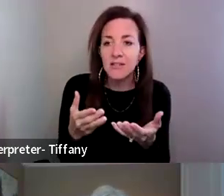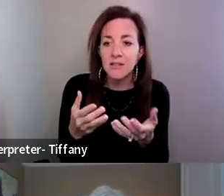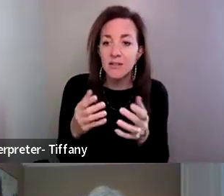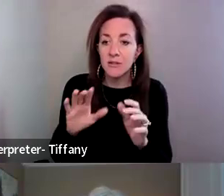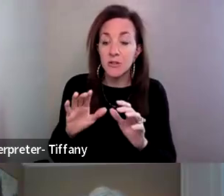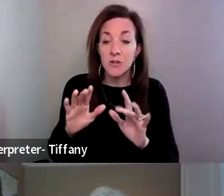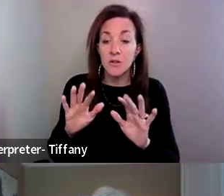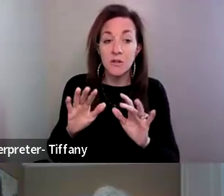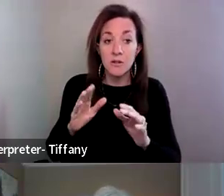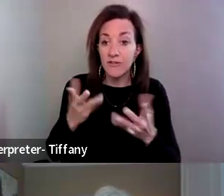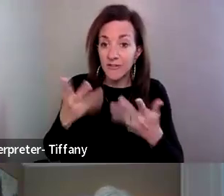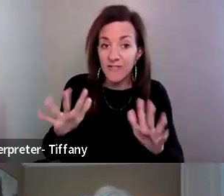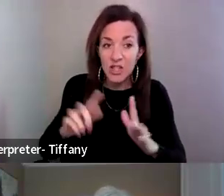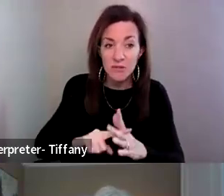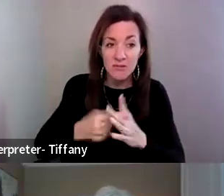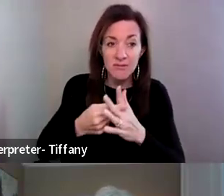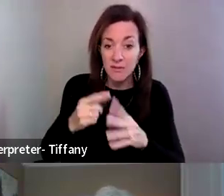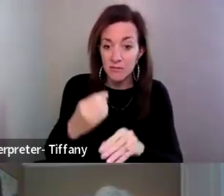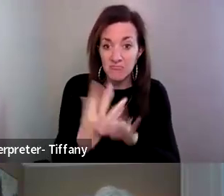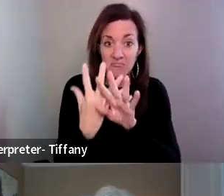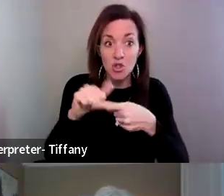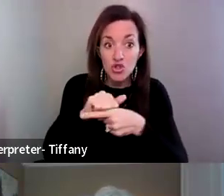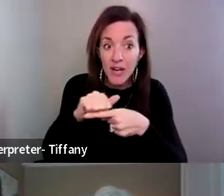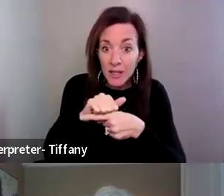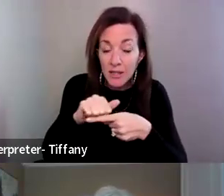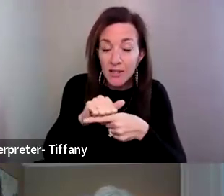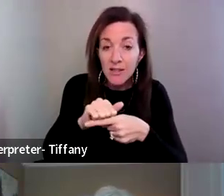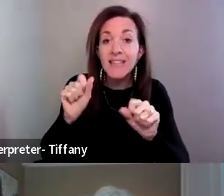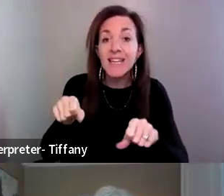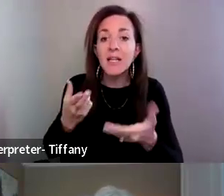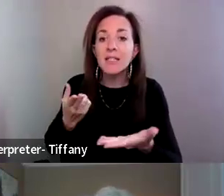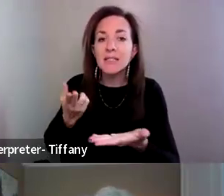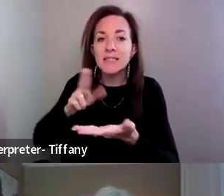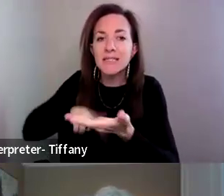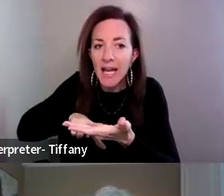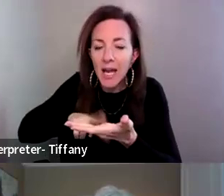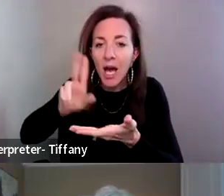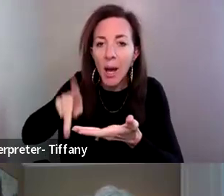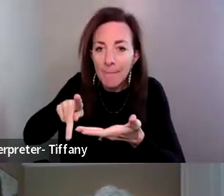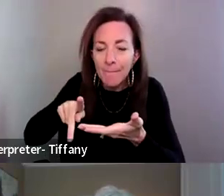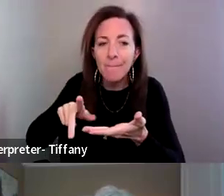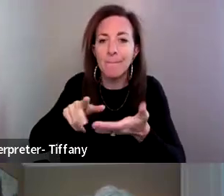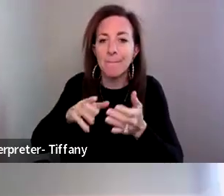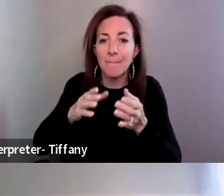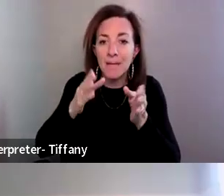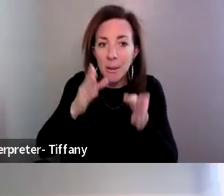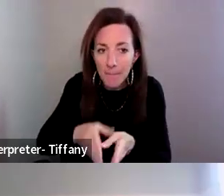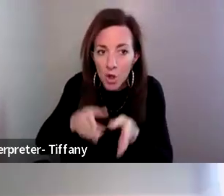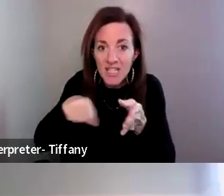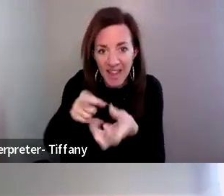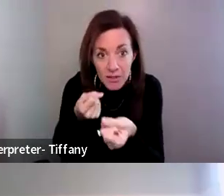somebody's taken that initial webinar training, they're able to sign up an individual that they're